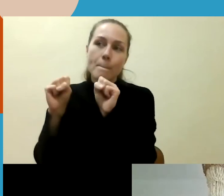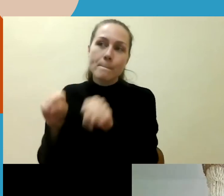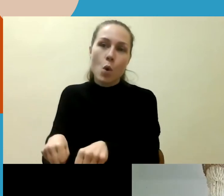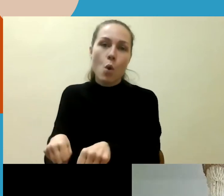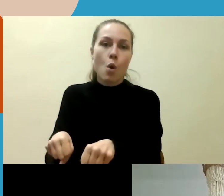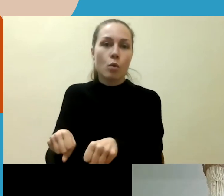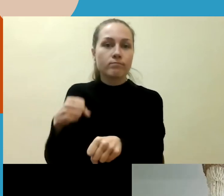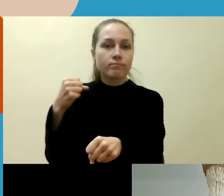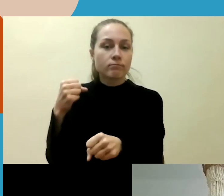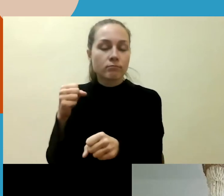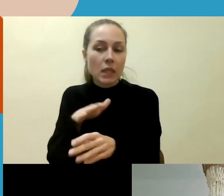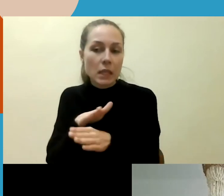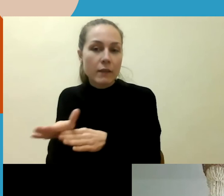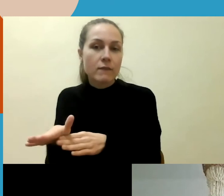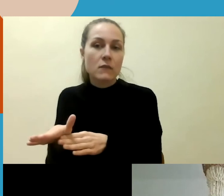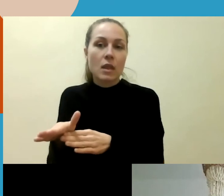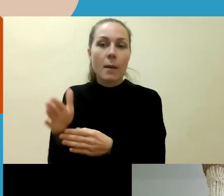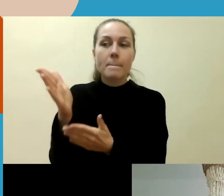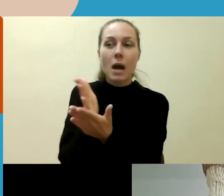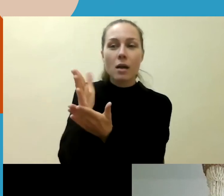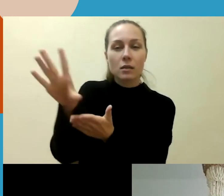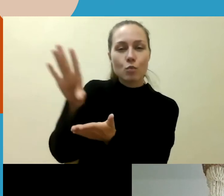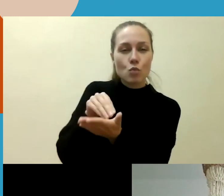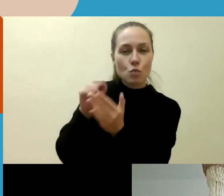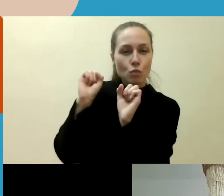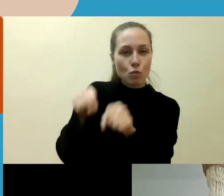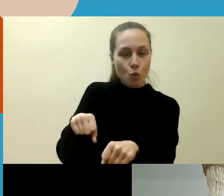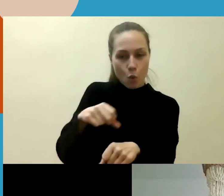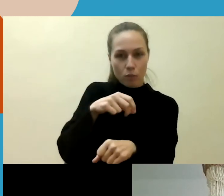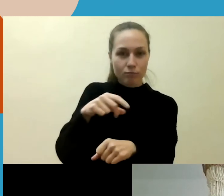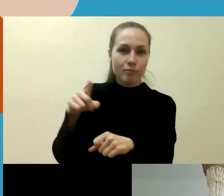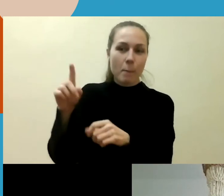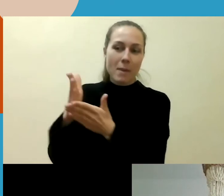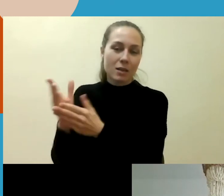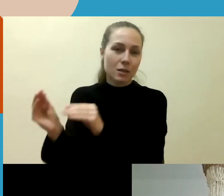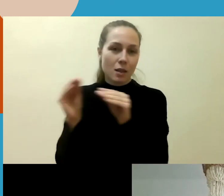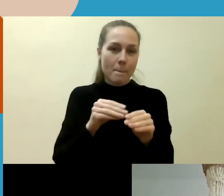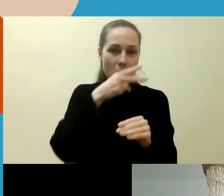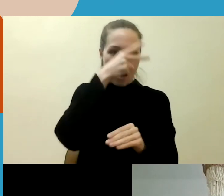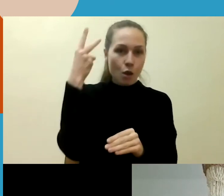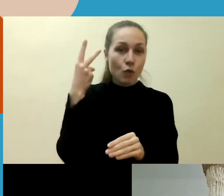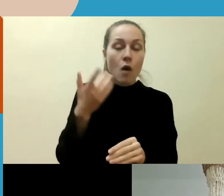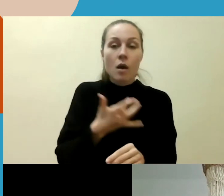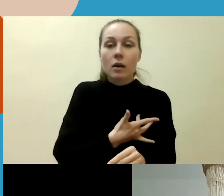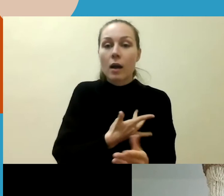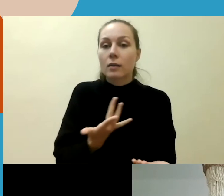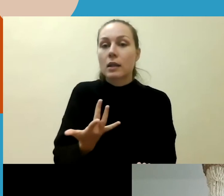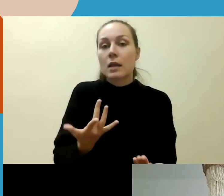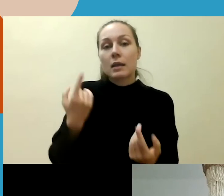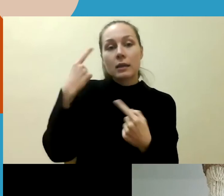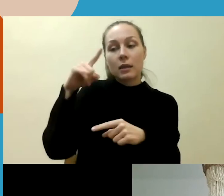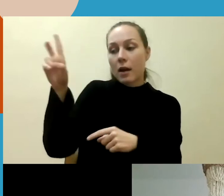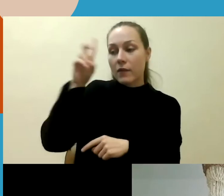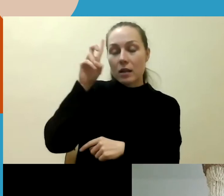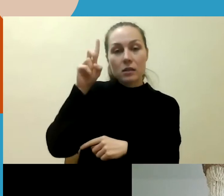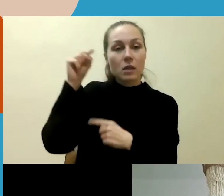which would you be more interested to hear about? Well, the most important ones, the most significant ones, because